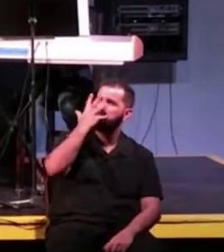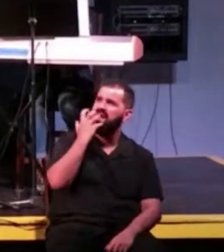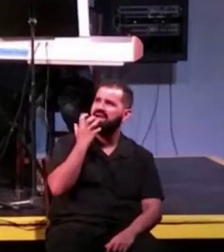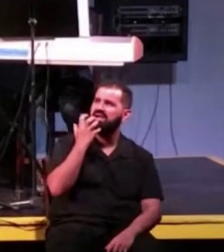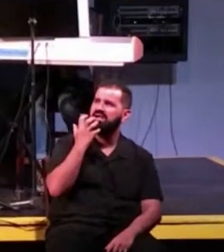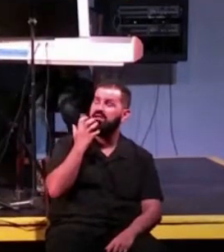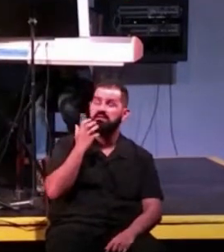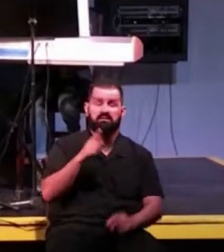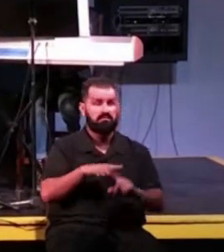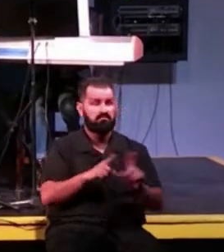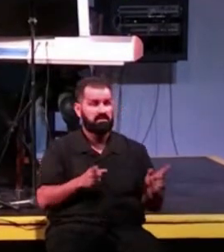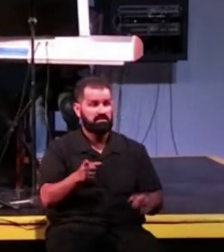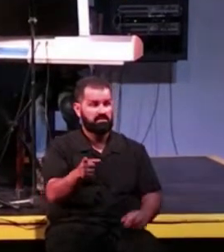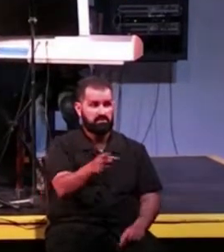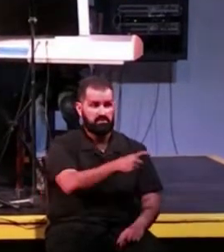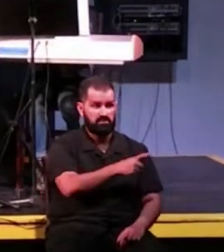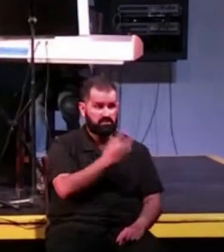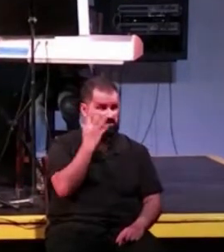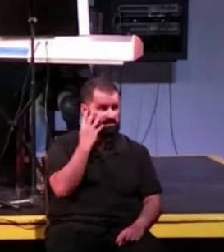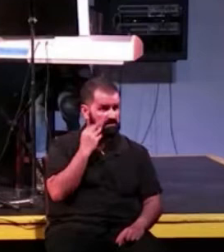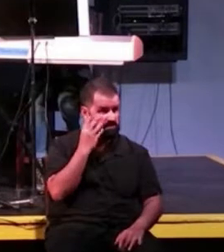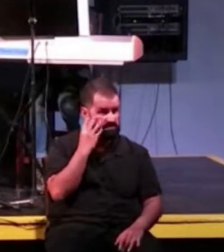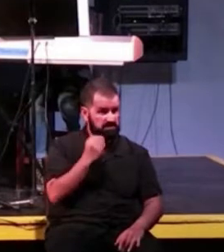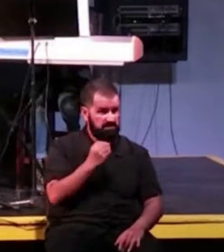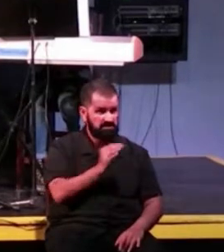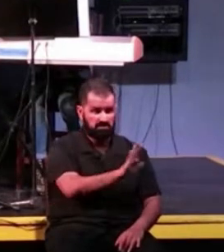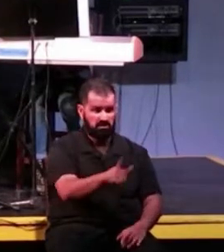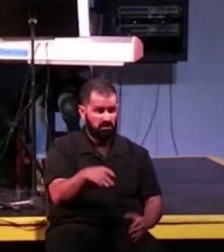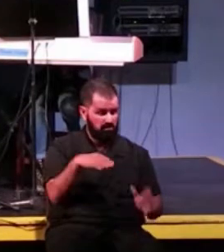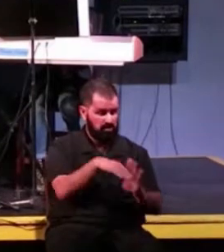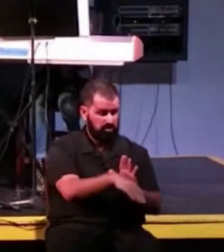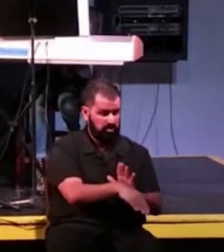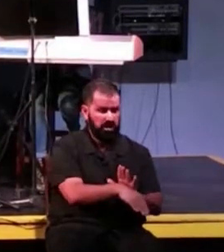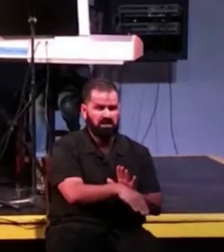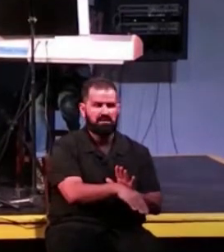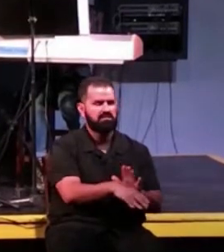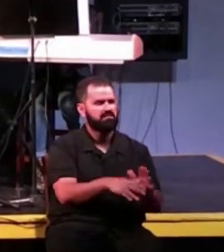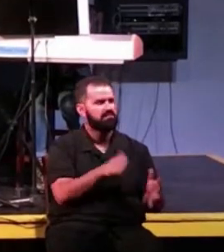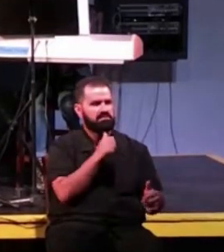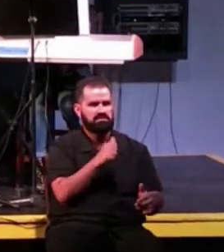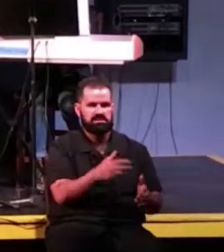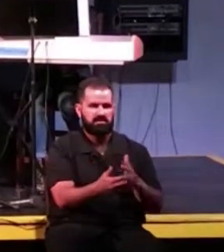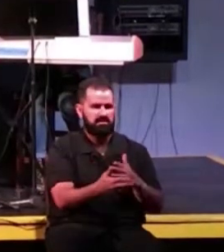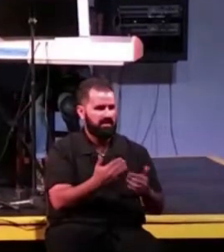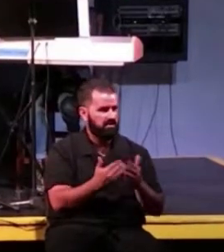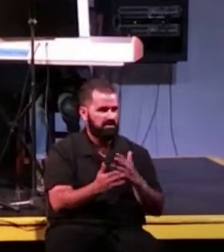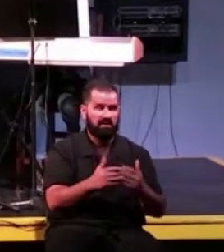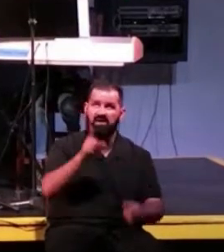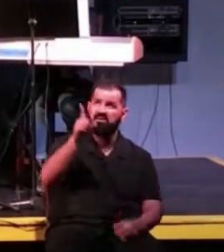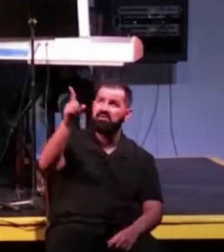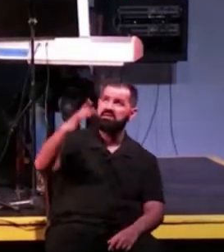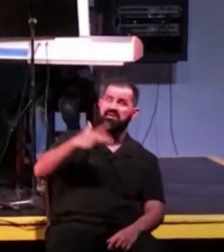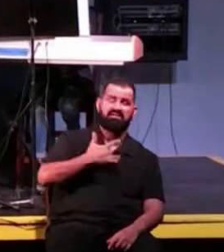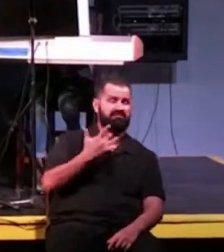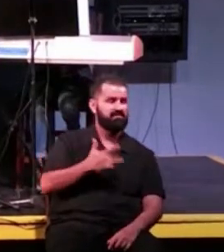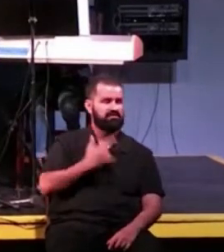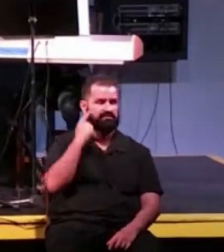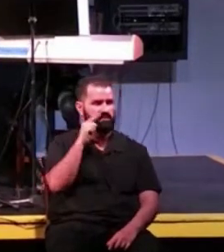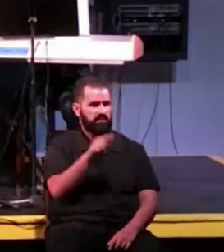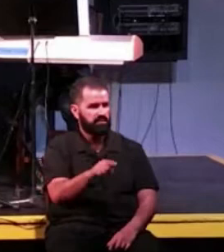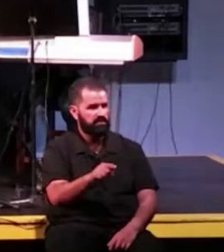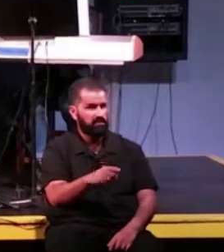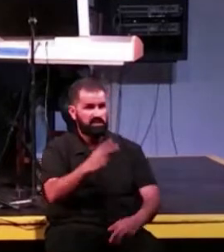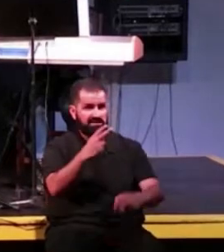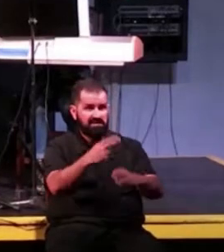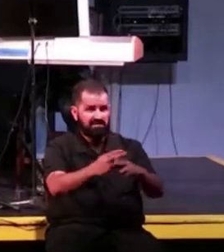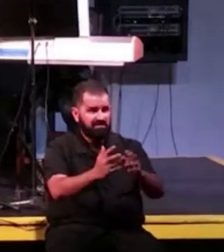But what you're going through is not an indication of how God feels towards you. In the